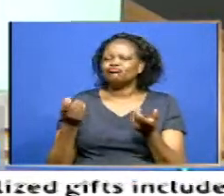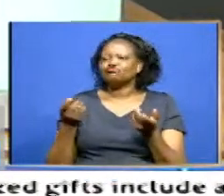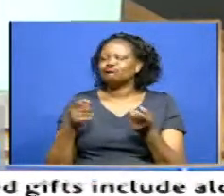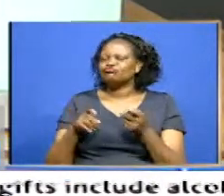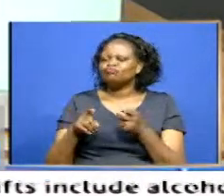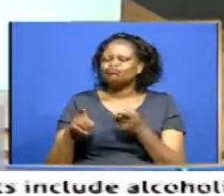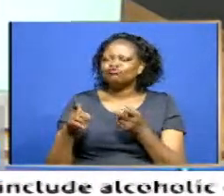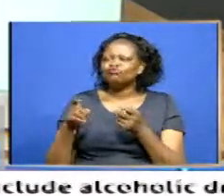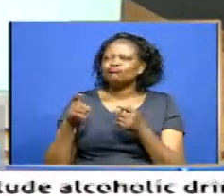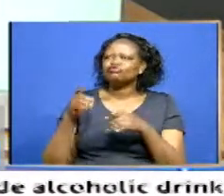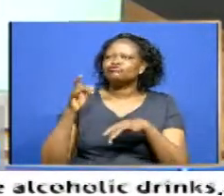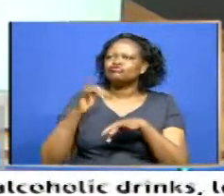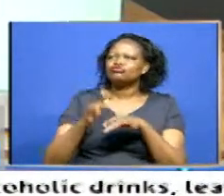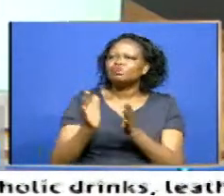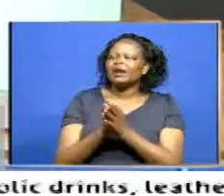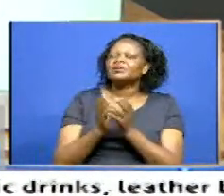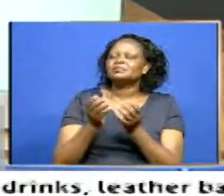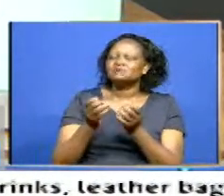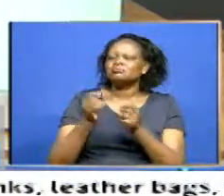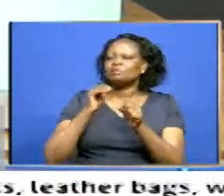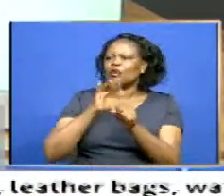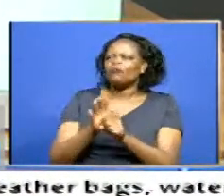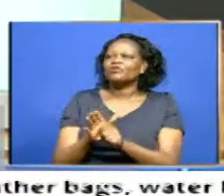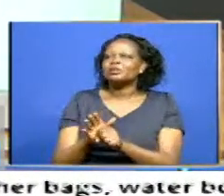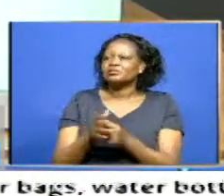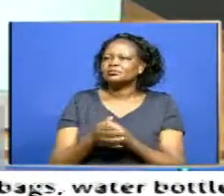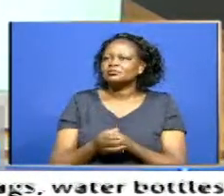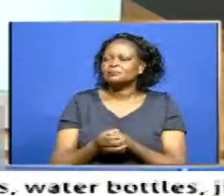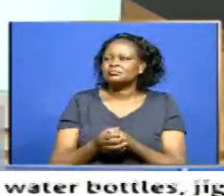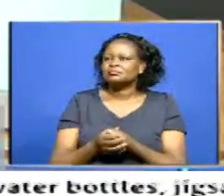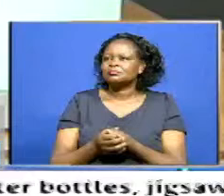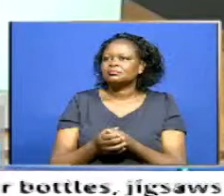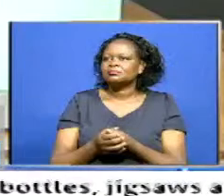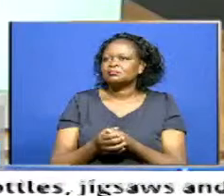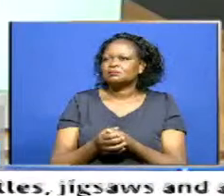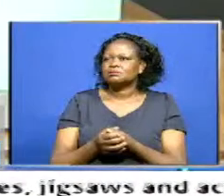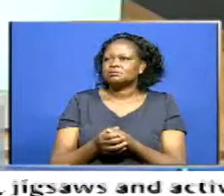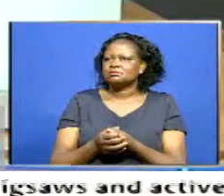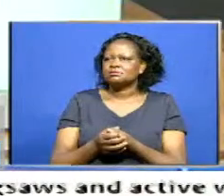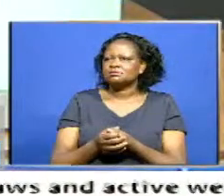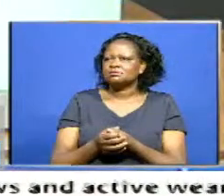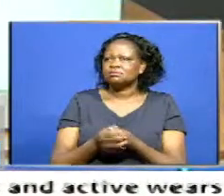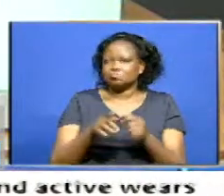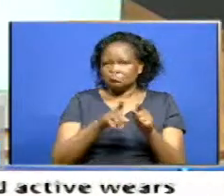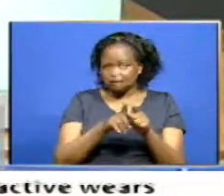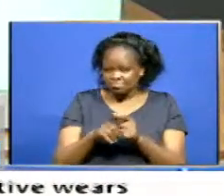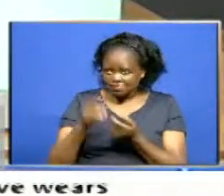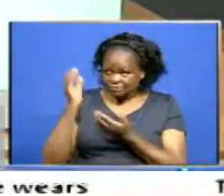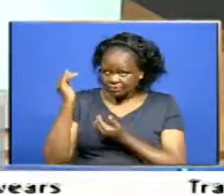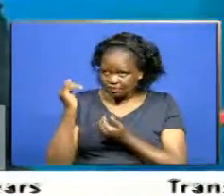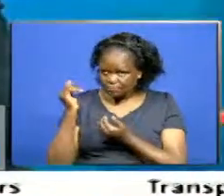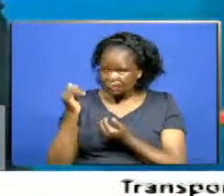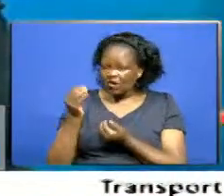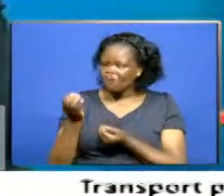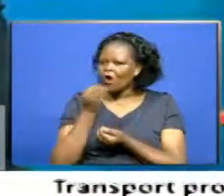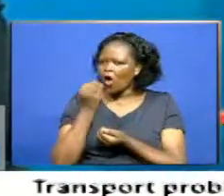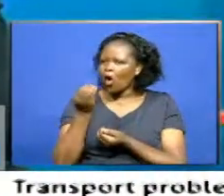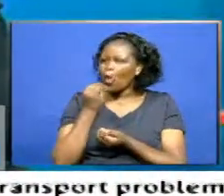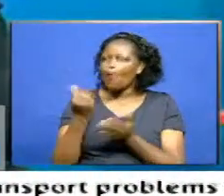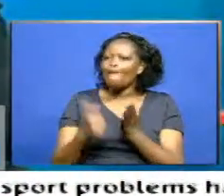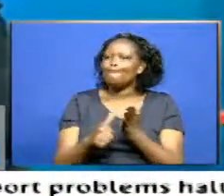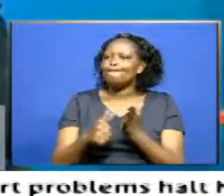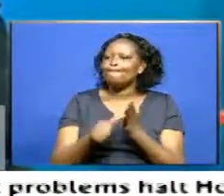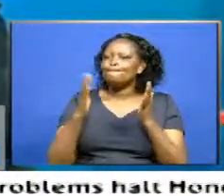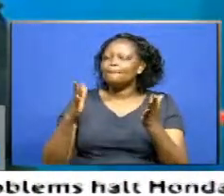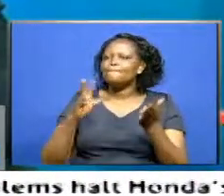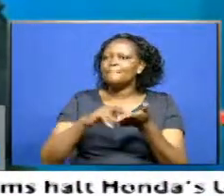drought in some parts, and then COVID-19 itself. And as is expected, food security has been a major issue. So in